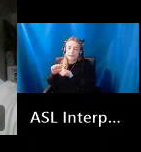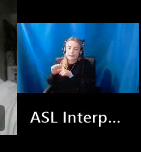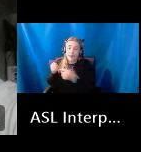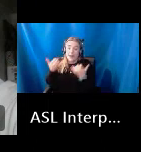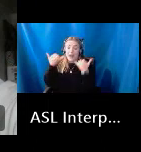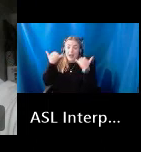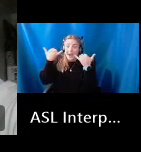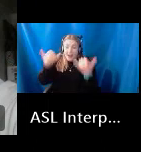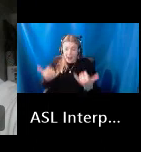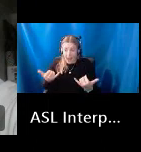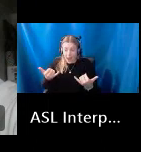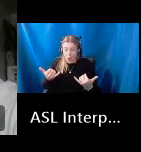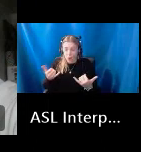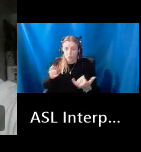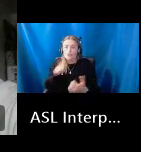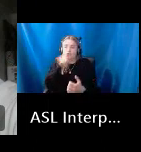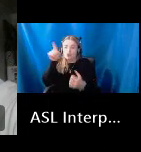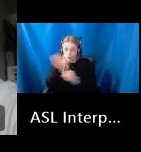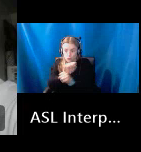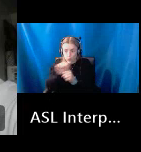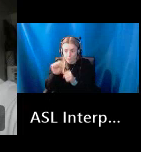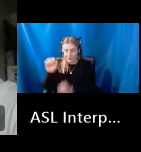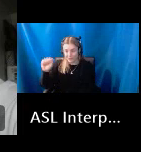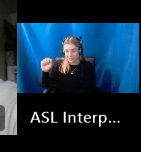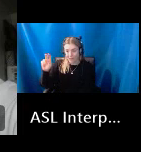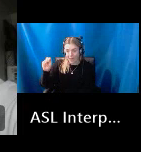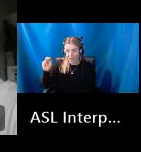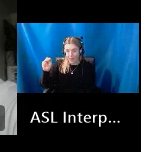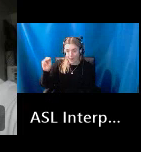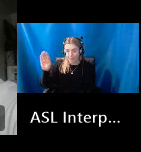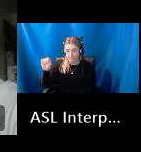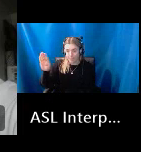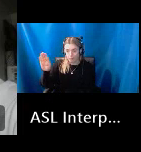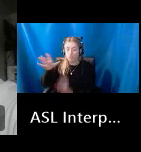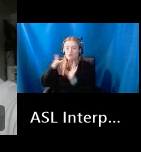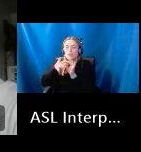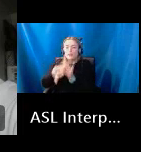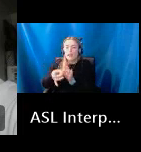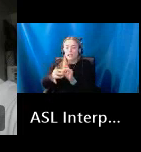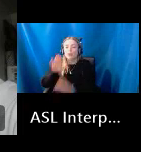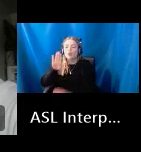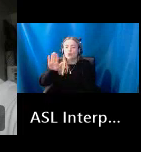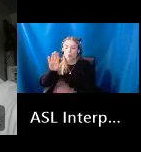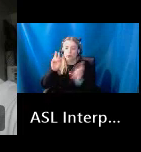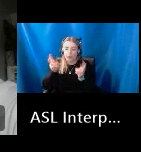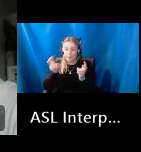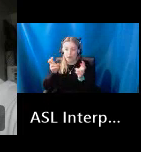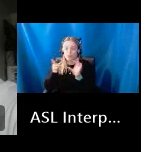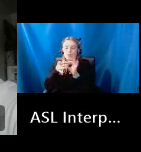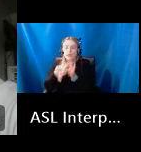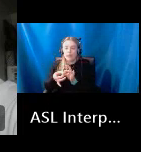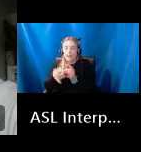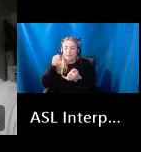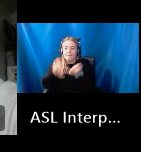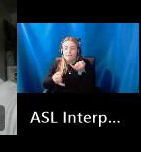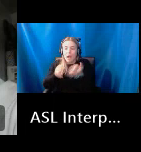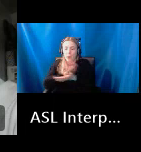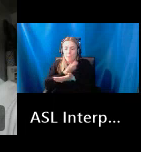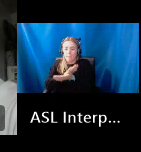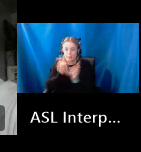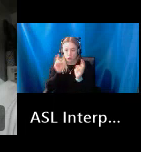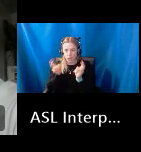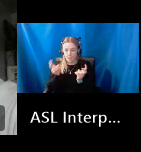going to do the real annotated bibliography with your particular topic, okay? So what we've done that in